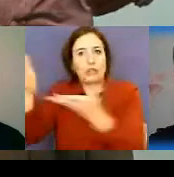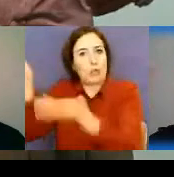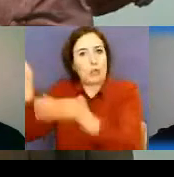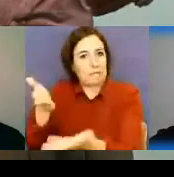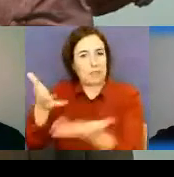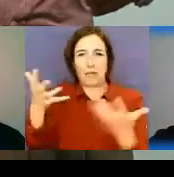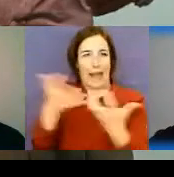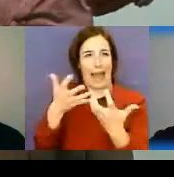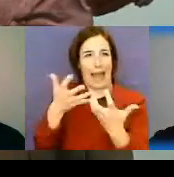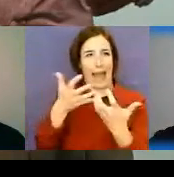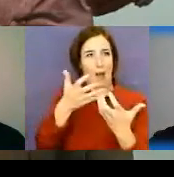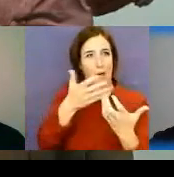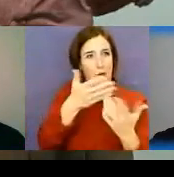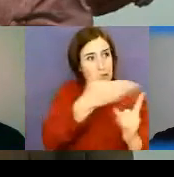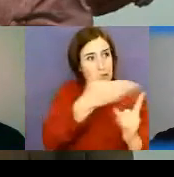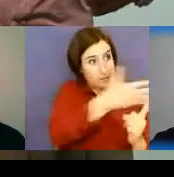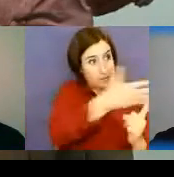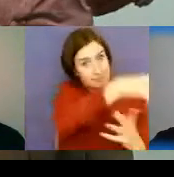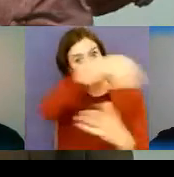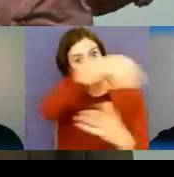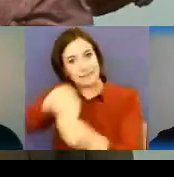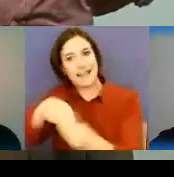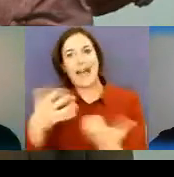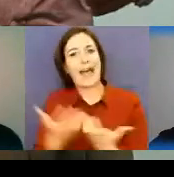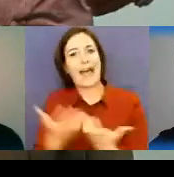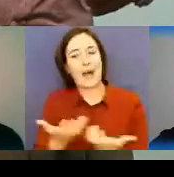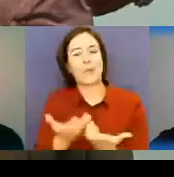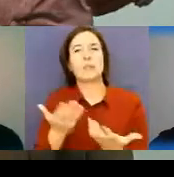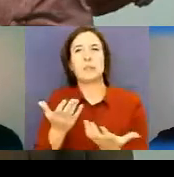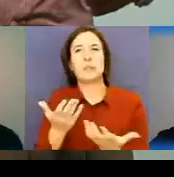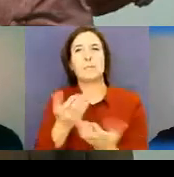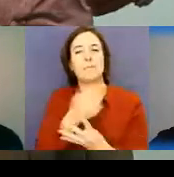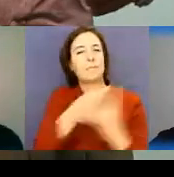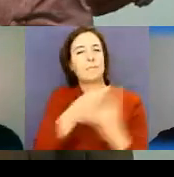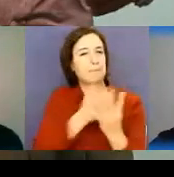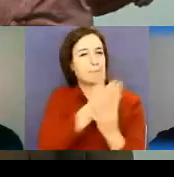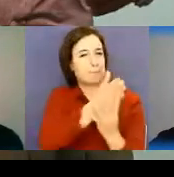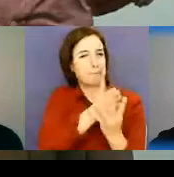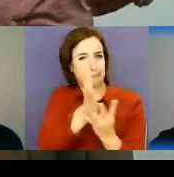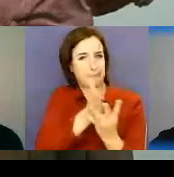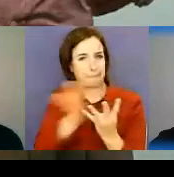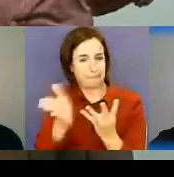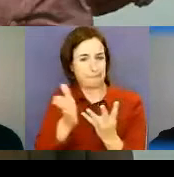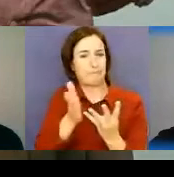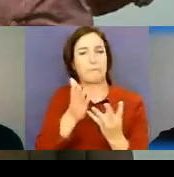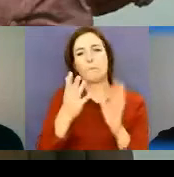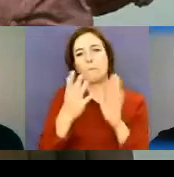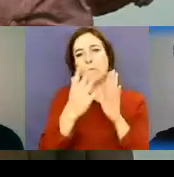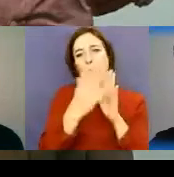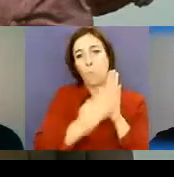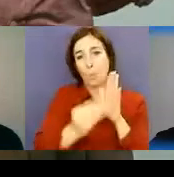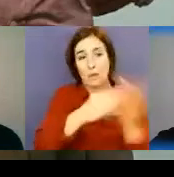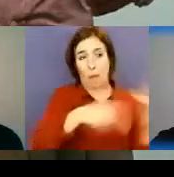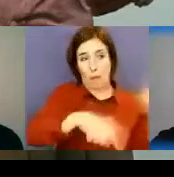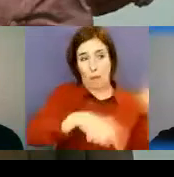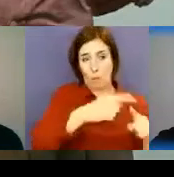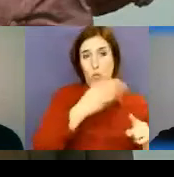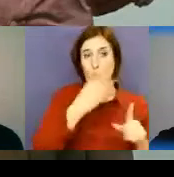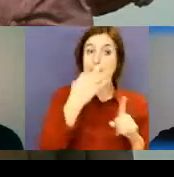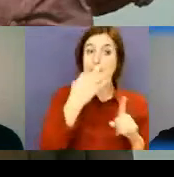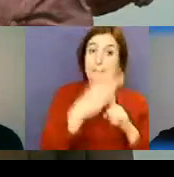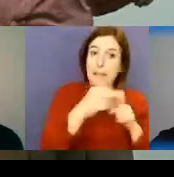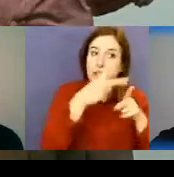There's something about how do we ensure that the individuals supporting as part of specialist care pathways, for instance, are talking about physical